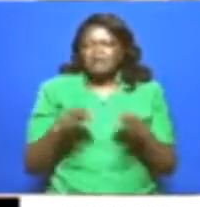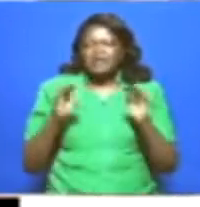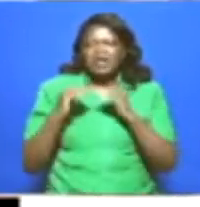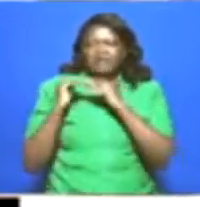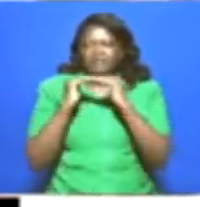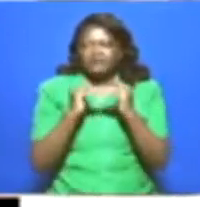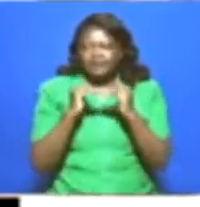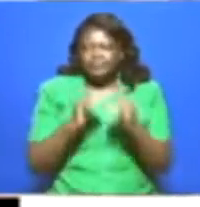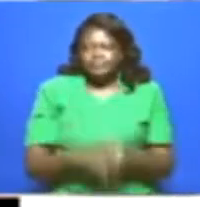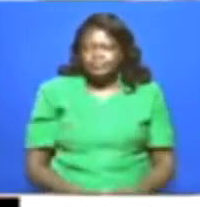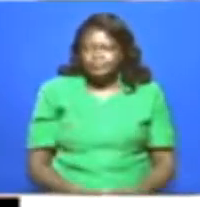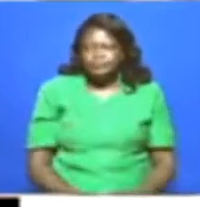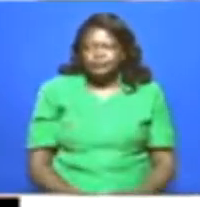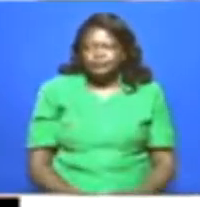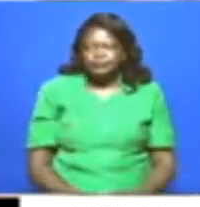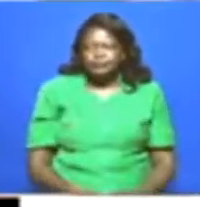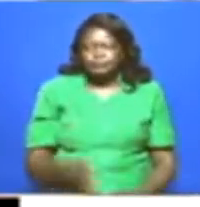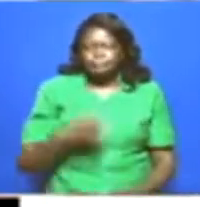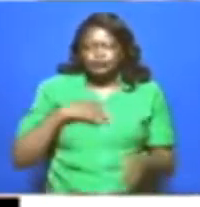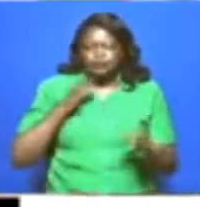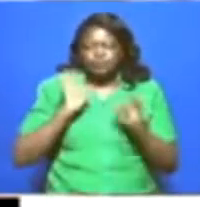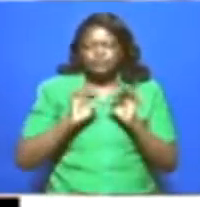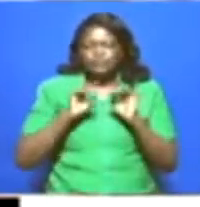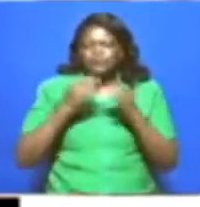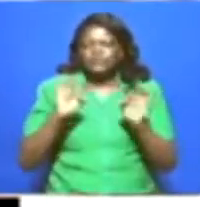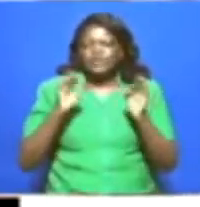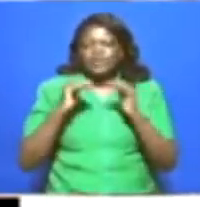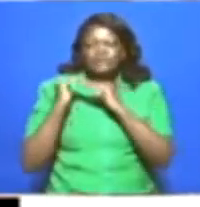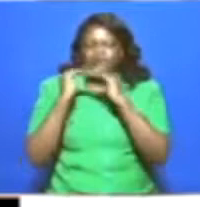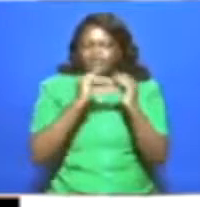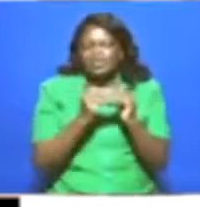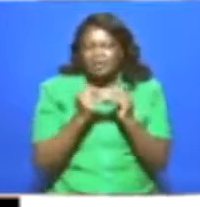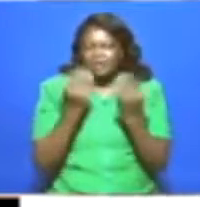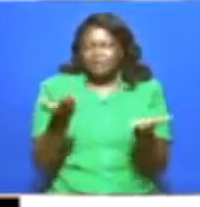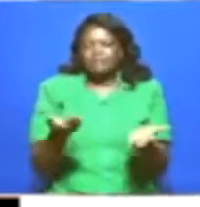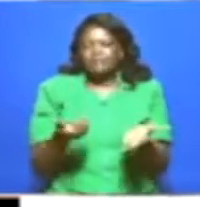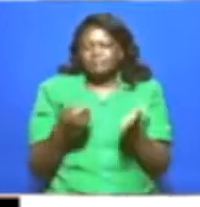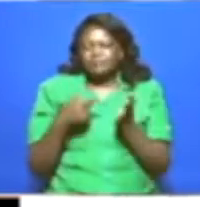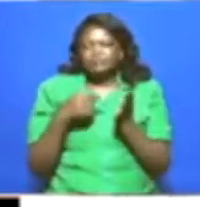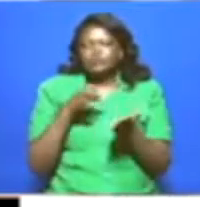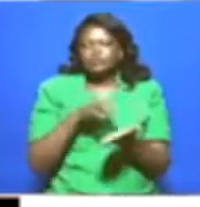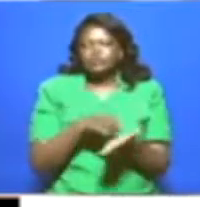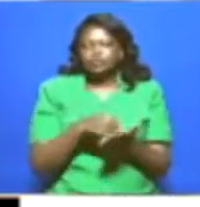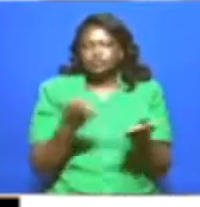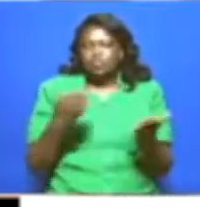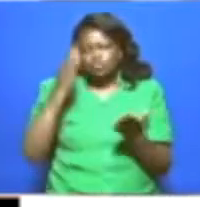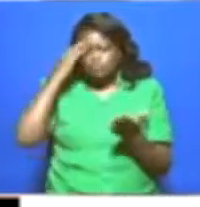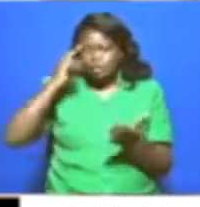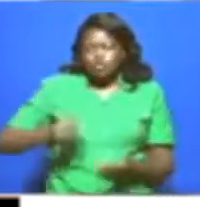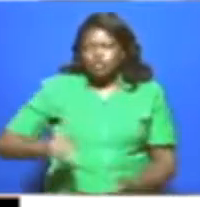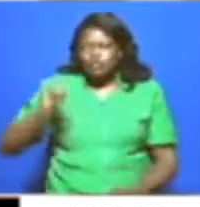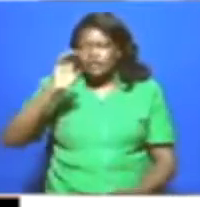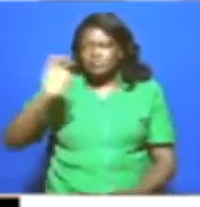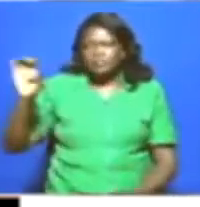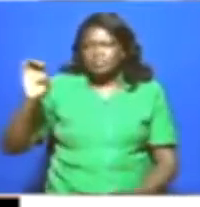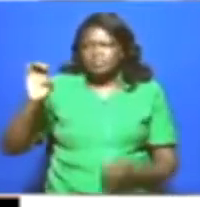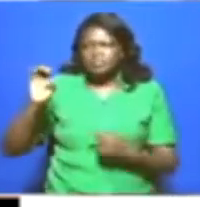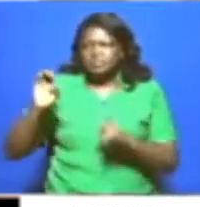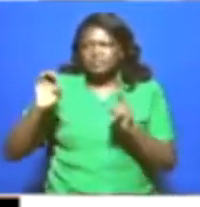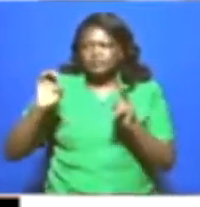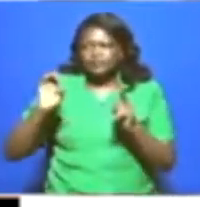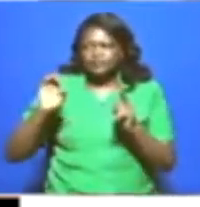fair. And in an instance where, as we all know, Northeastern has a tendency of settling